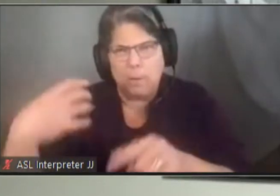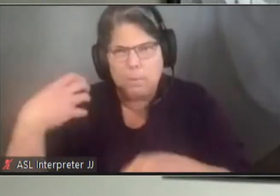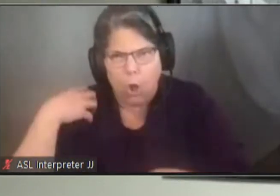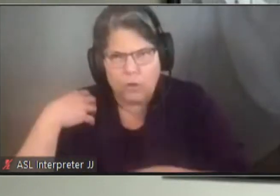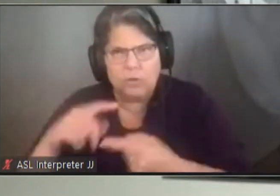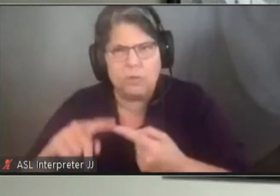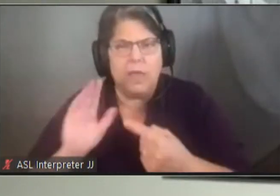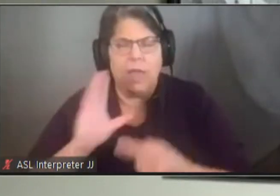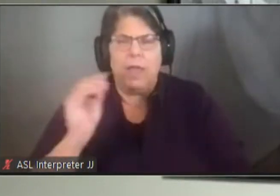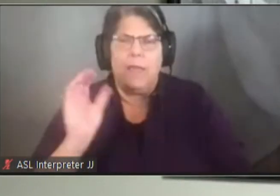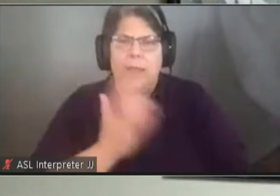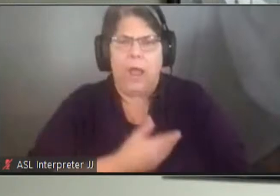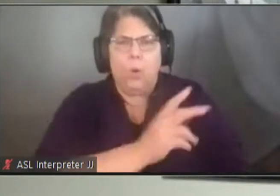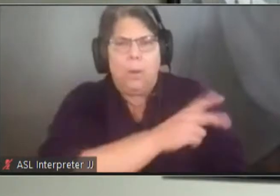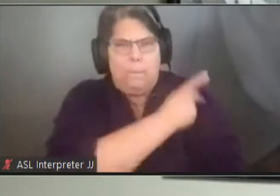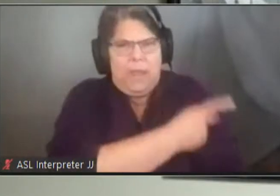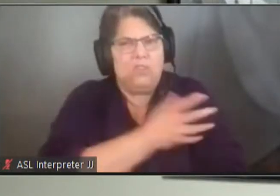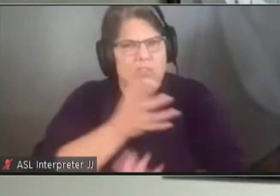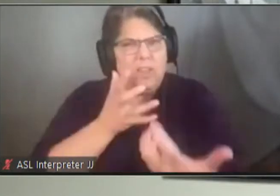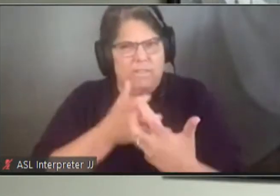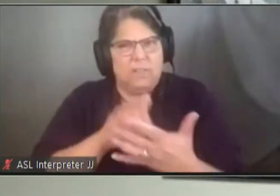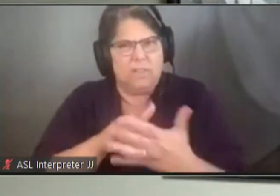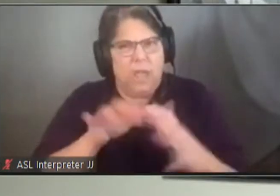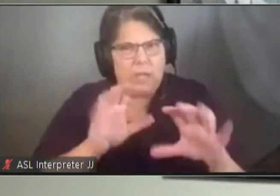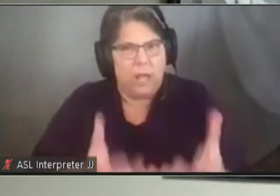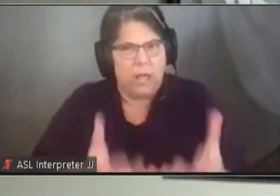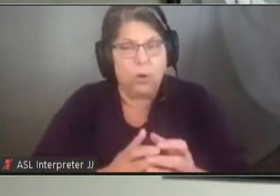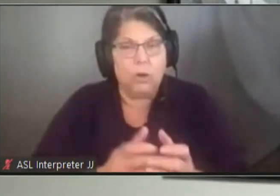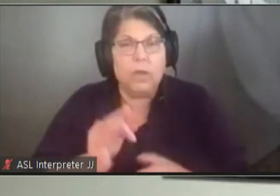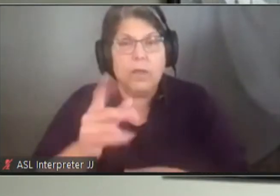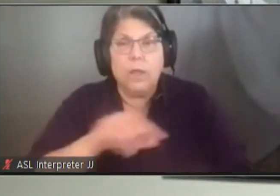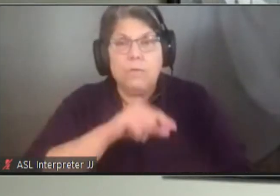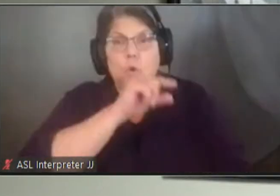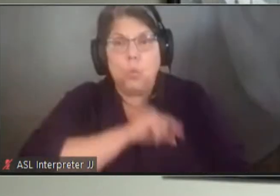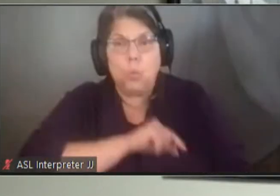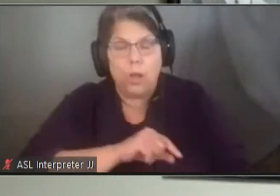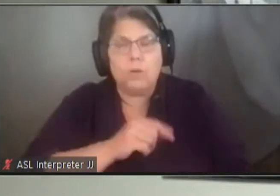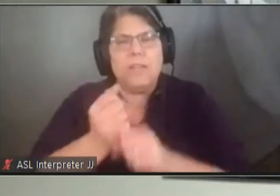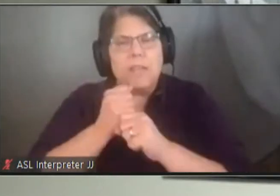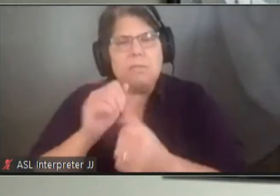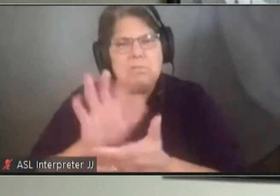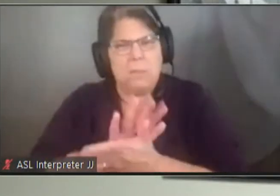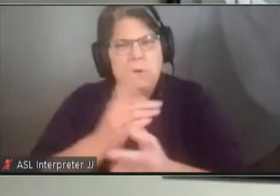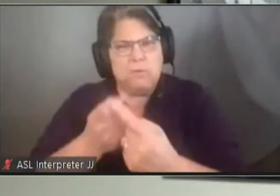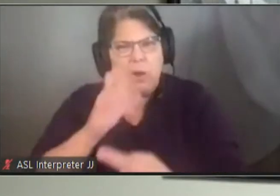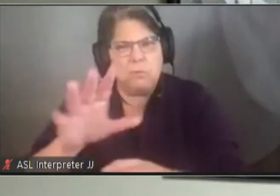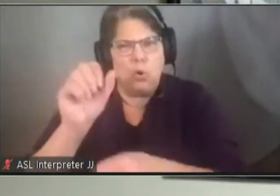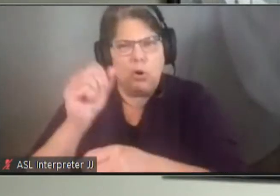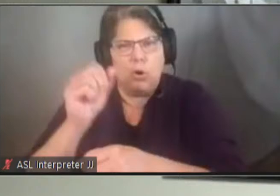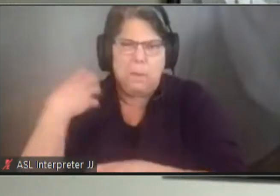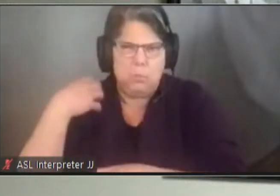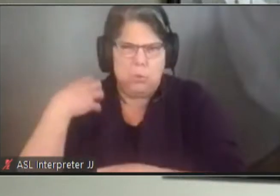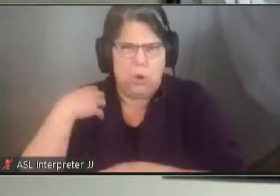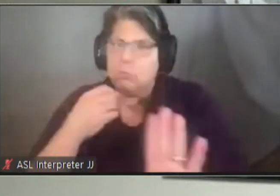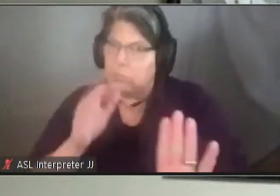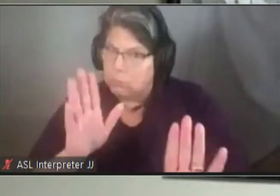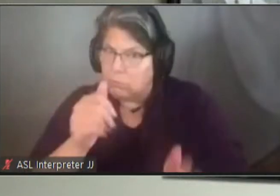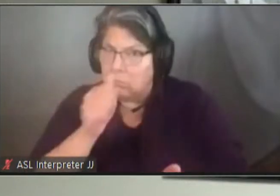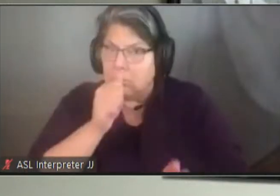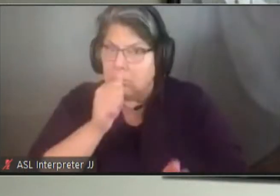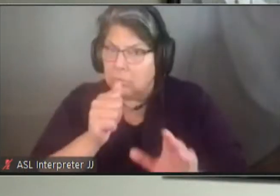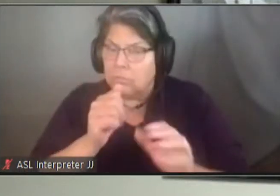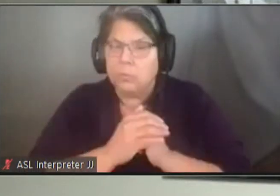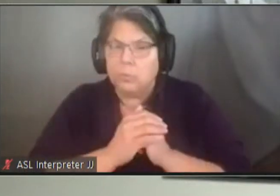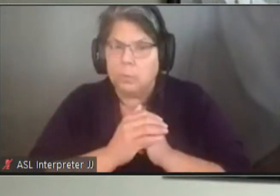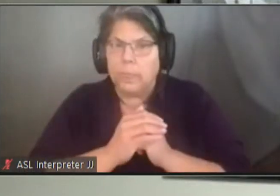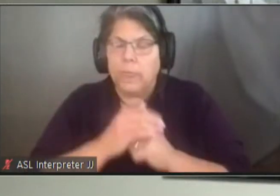who fall into that category. If you qualify, bring a note from your employer. This will be confidential. Vaccine